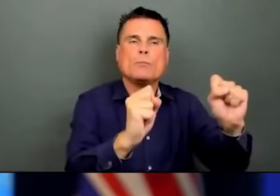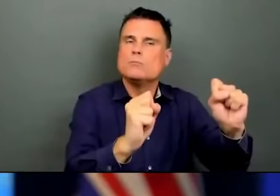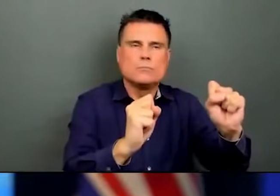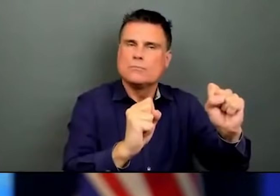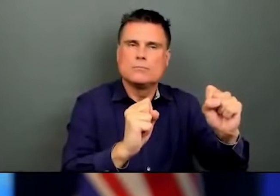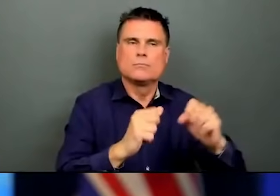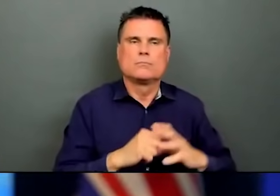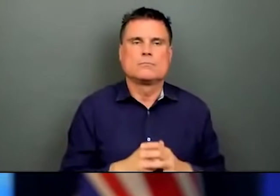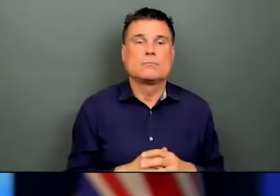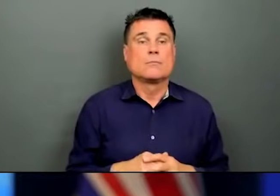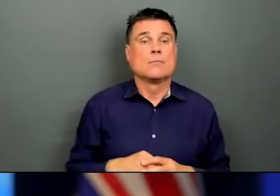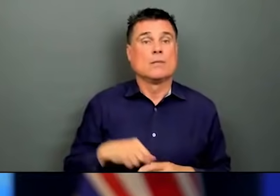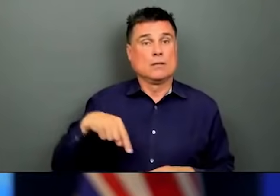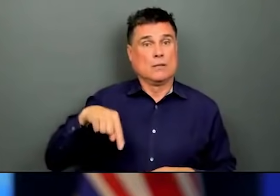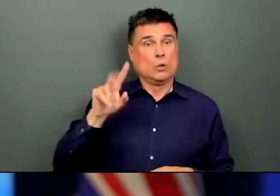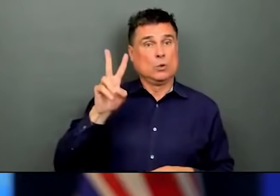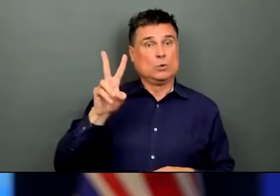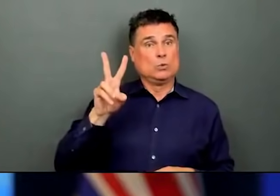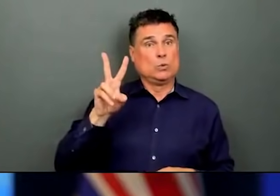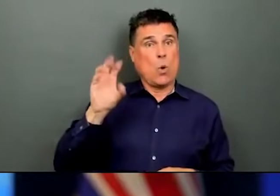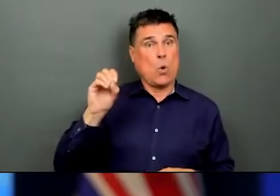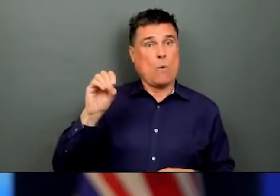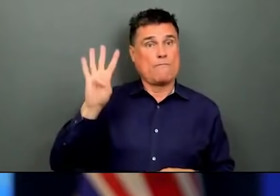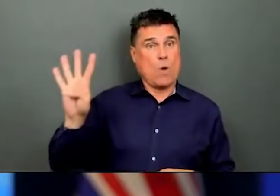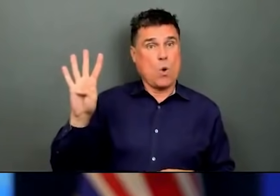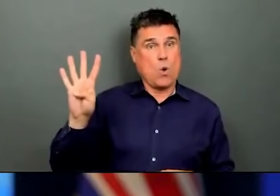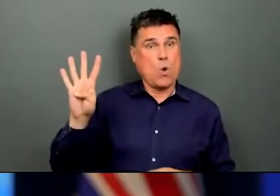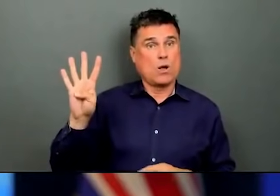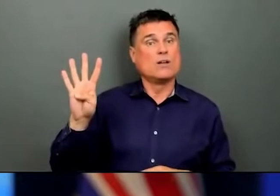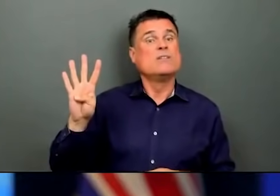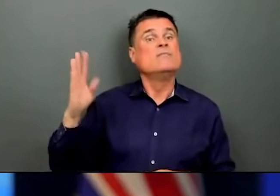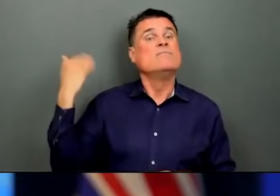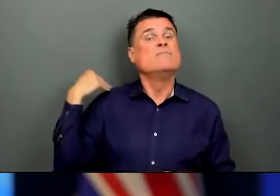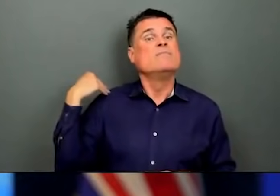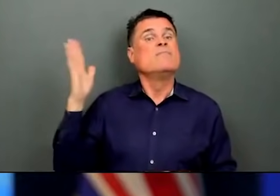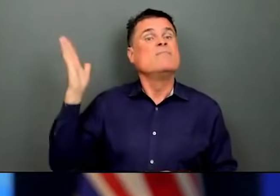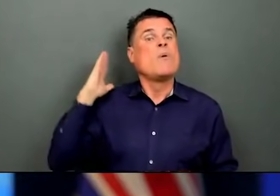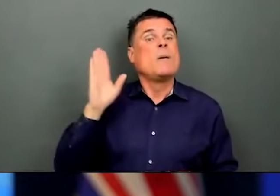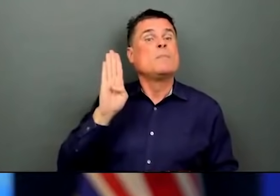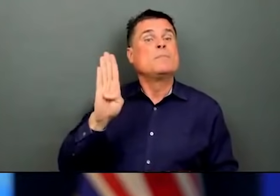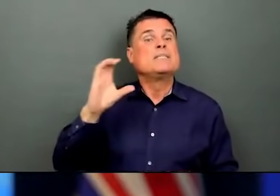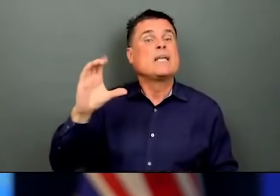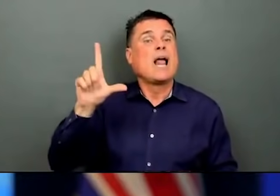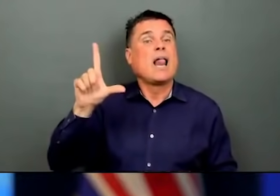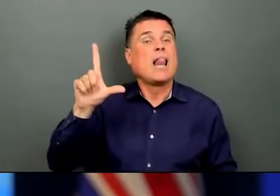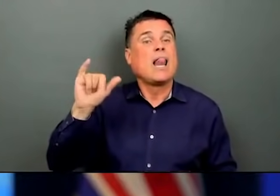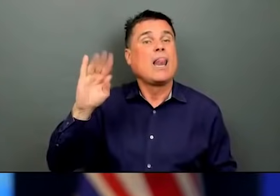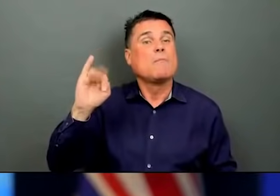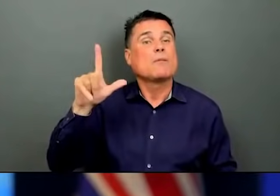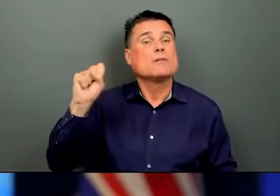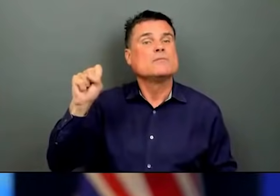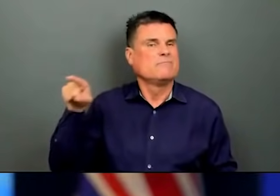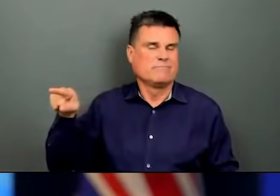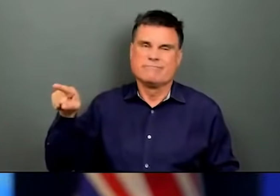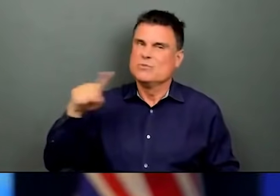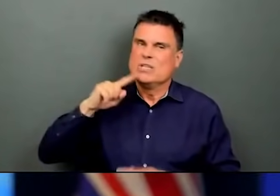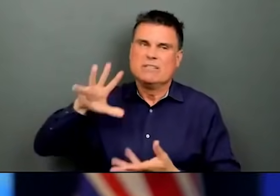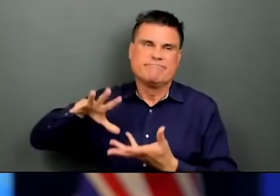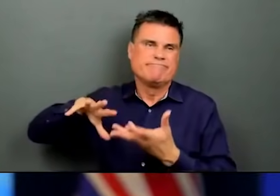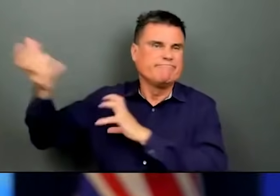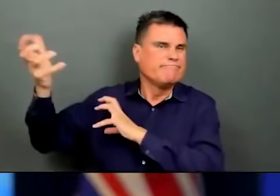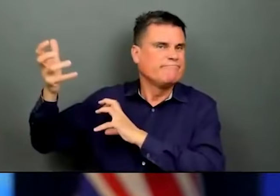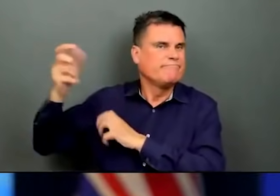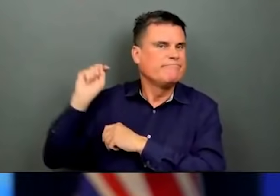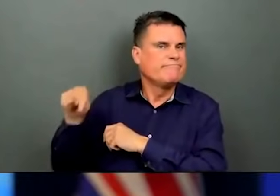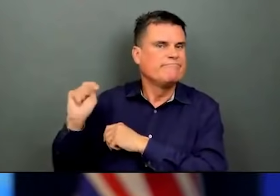in 2004 by the former BC Liberal government. We've been trying to play catch up, quite frankly, since then, and